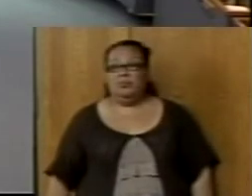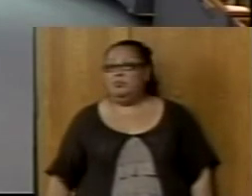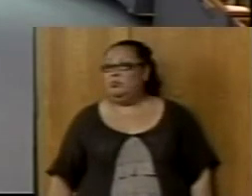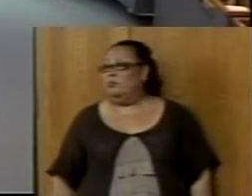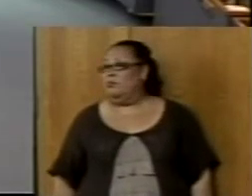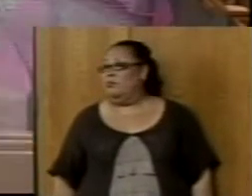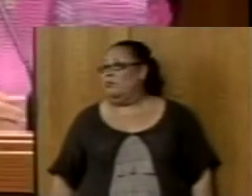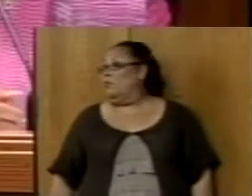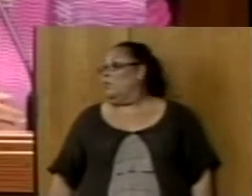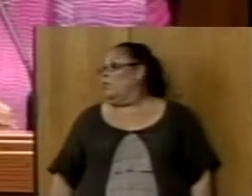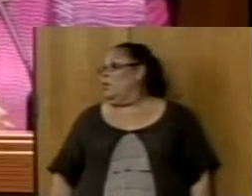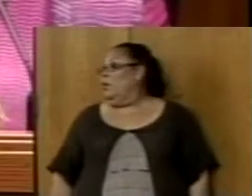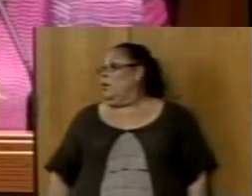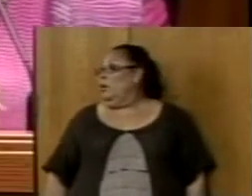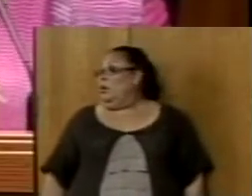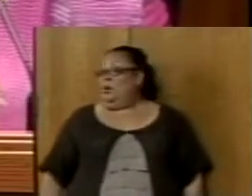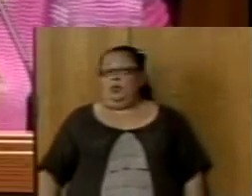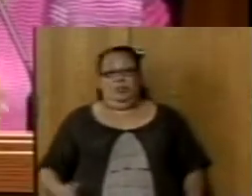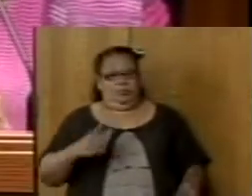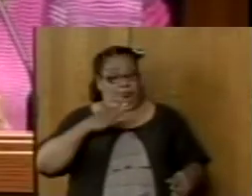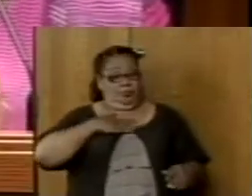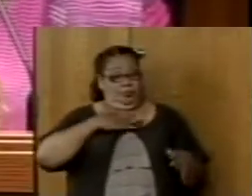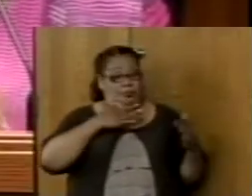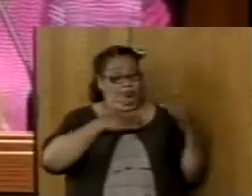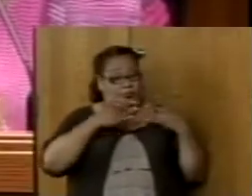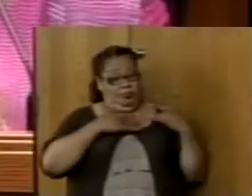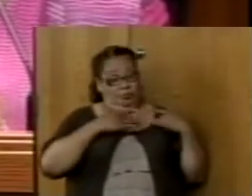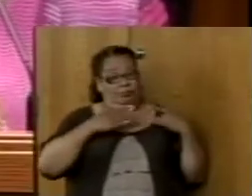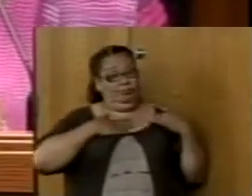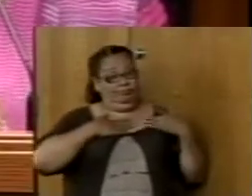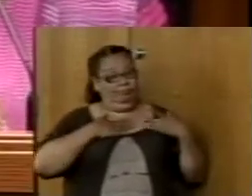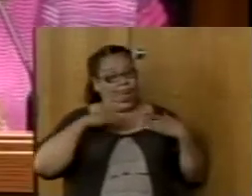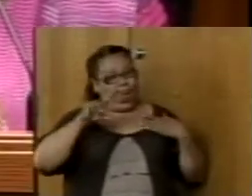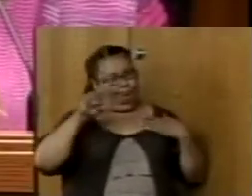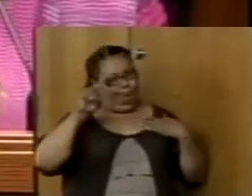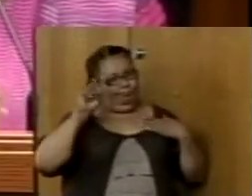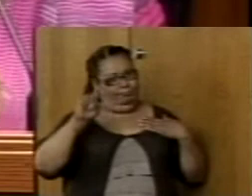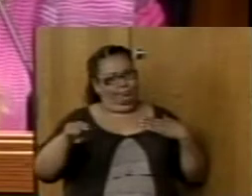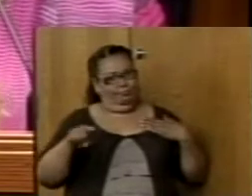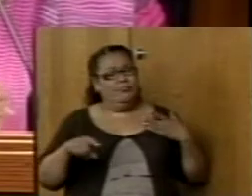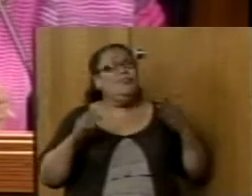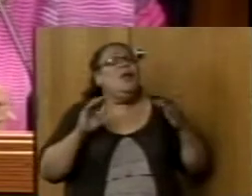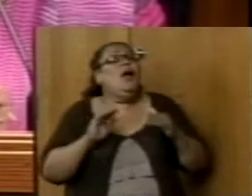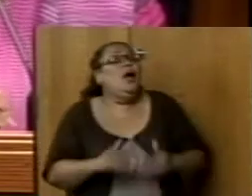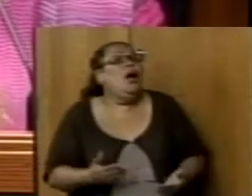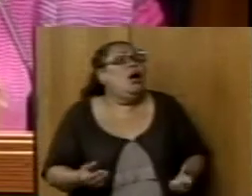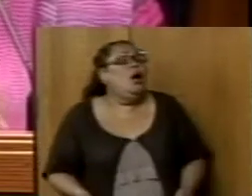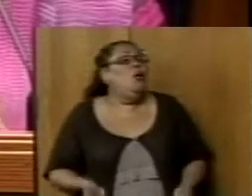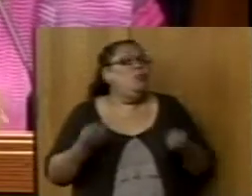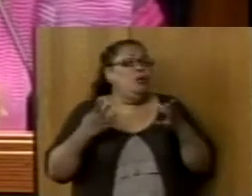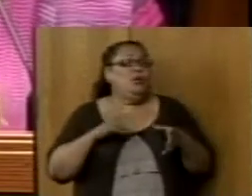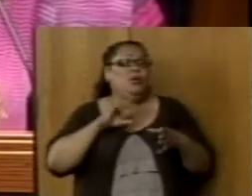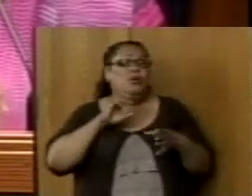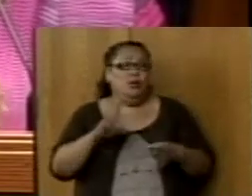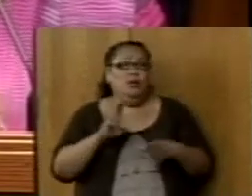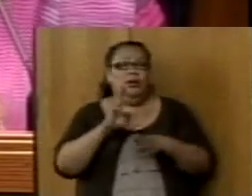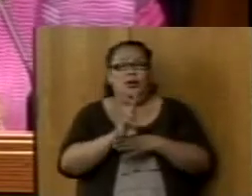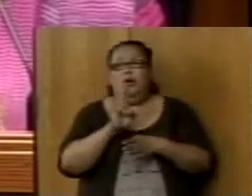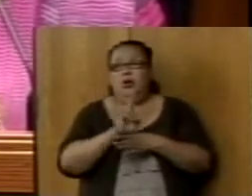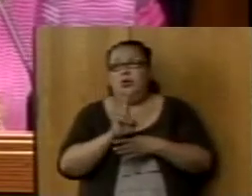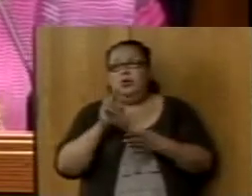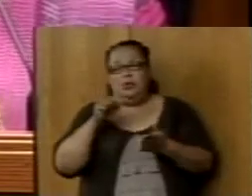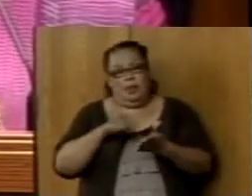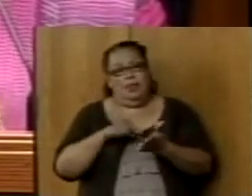Dr. Escobedo, while she's walking up, my concern and my question, I understand our assessments are good, but how many of them are actually using